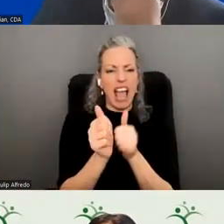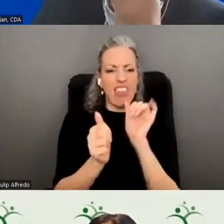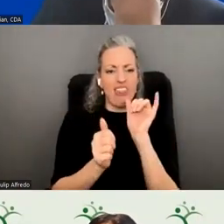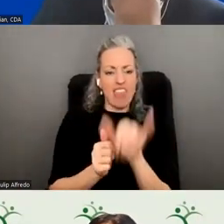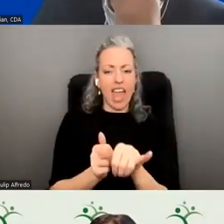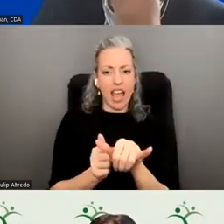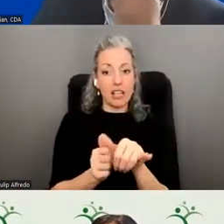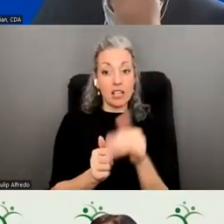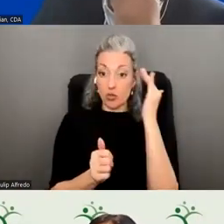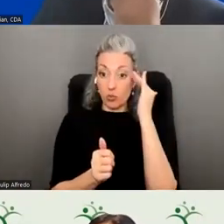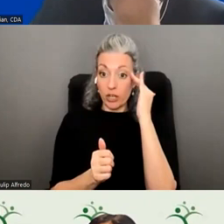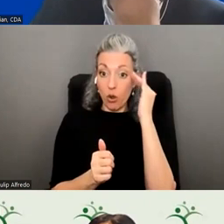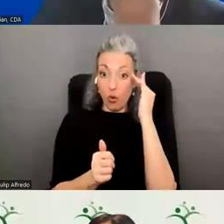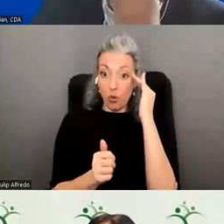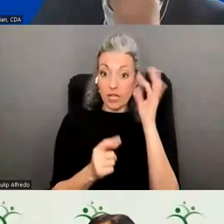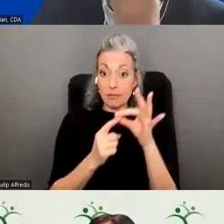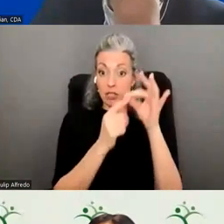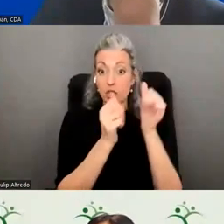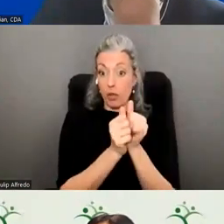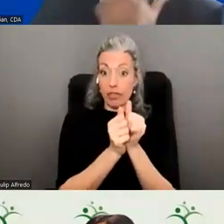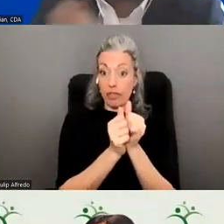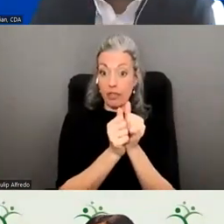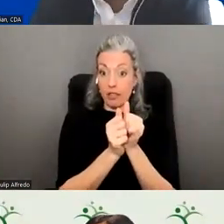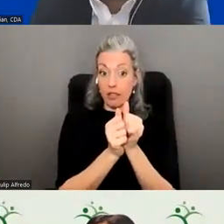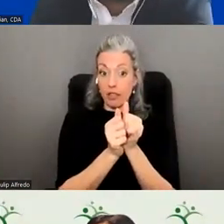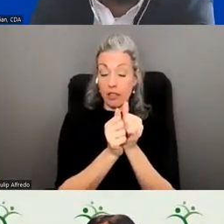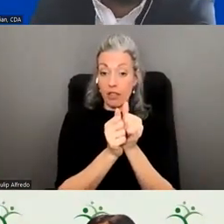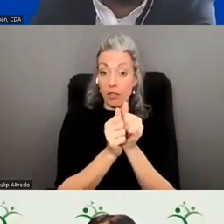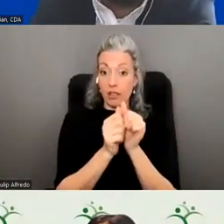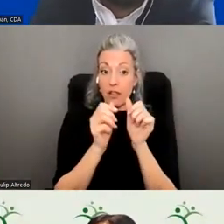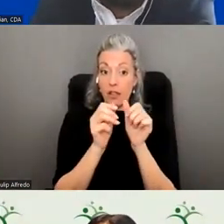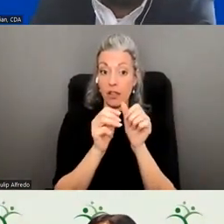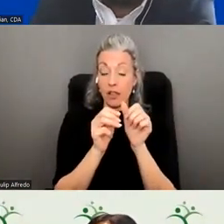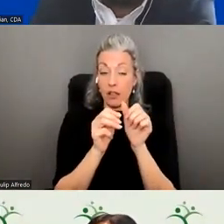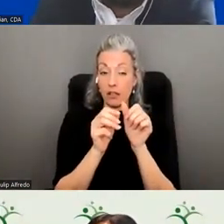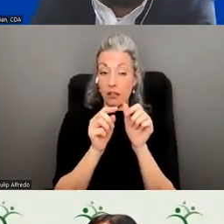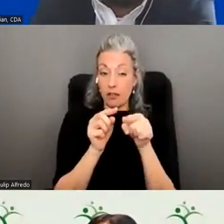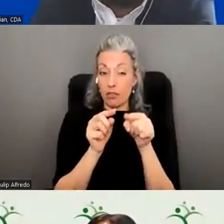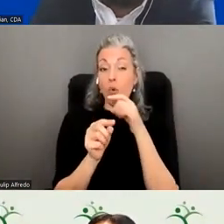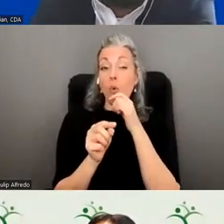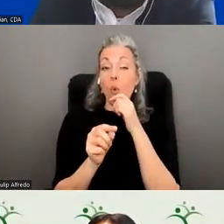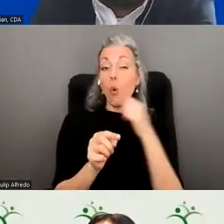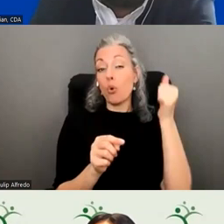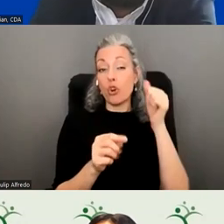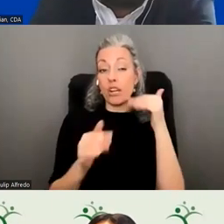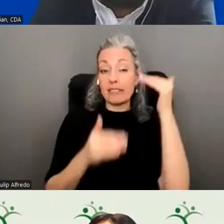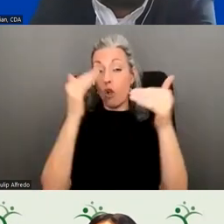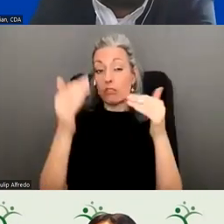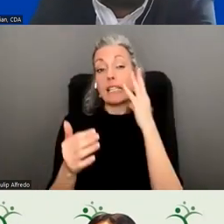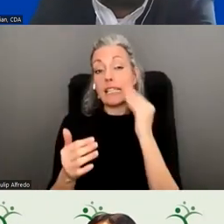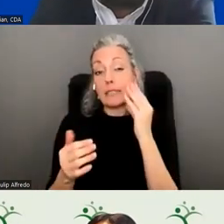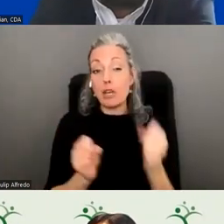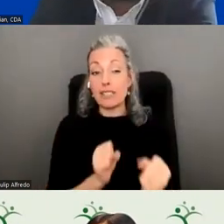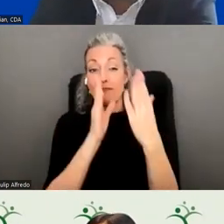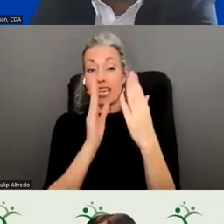that especially with the profile of older adults who are experiencing homelessness, you know, a lot of them don't reach